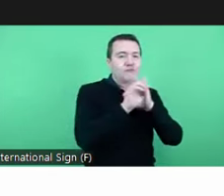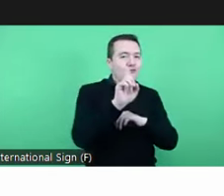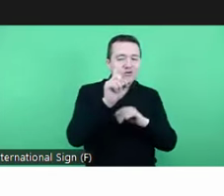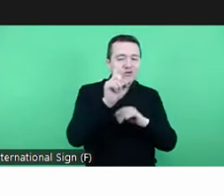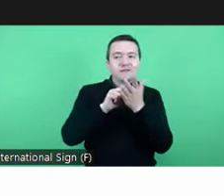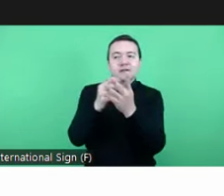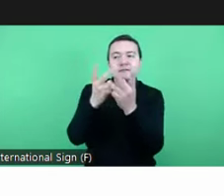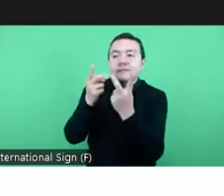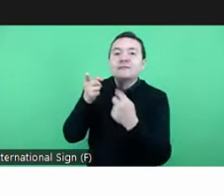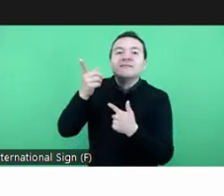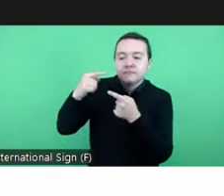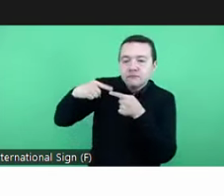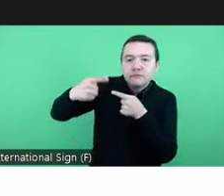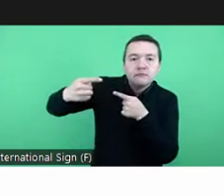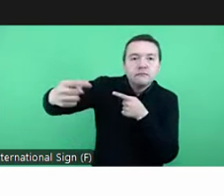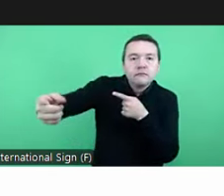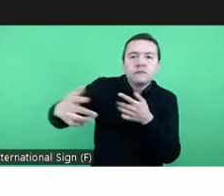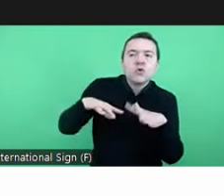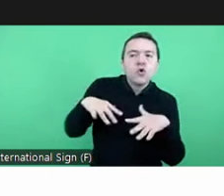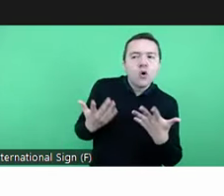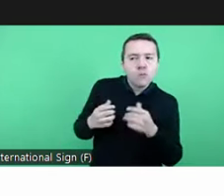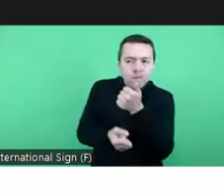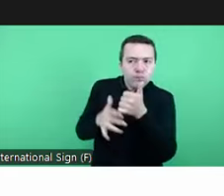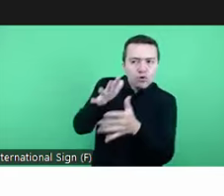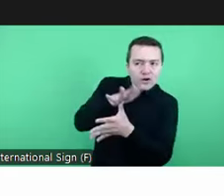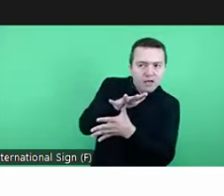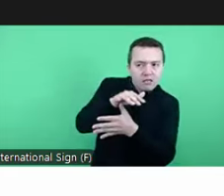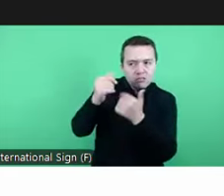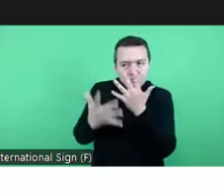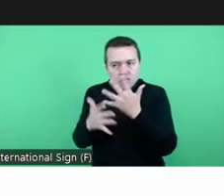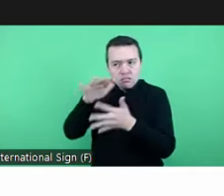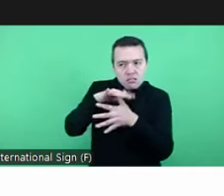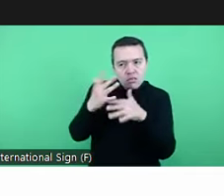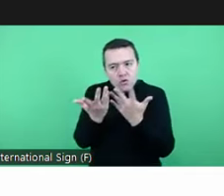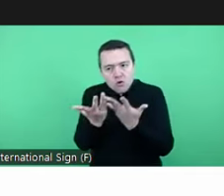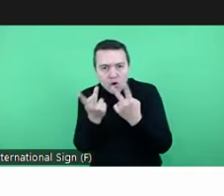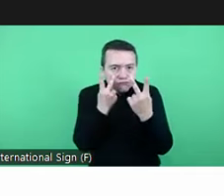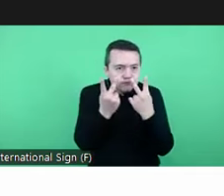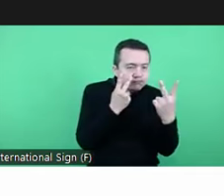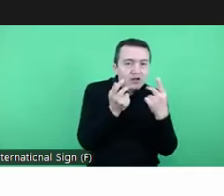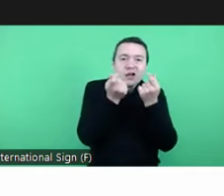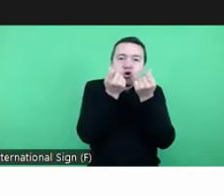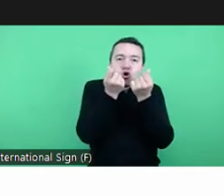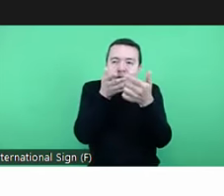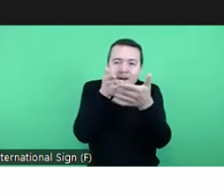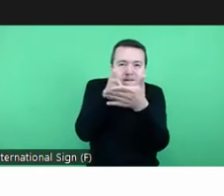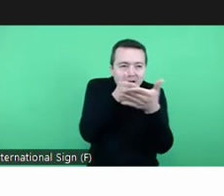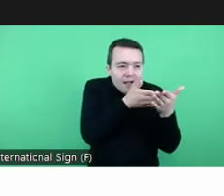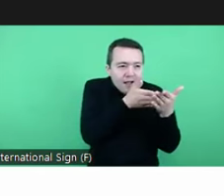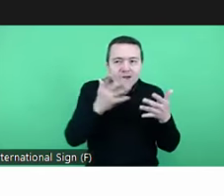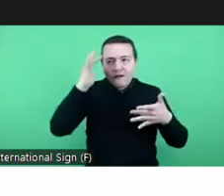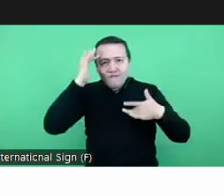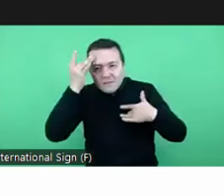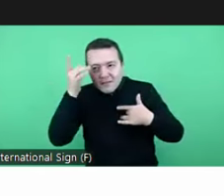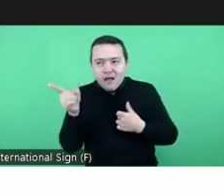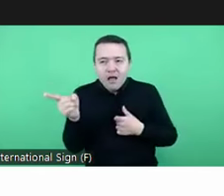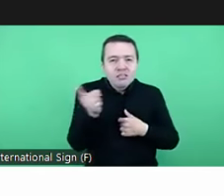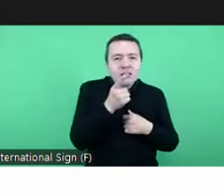intent is to prioritize treatment continuity and to remove economic barriers in chronic disease